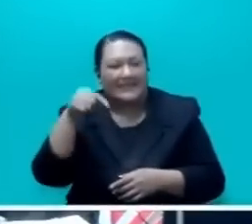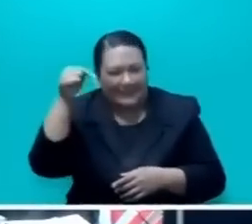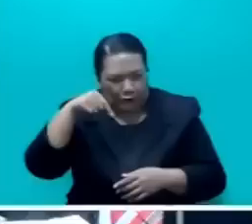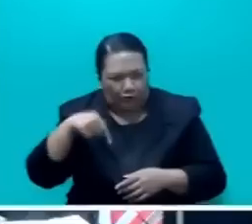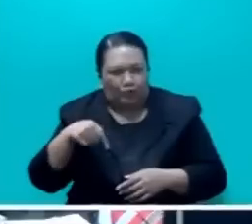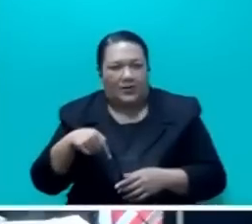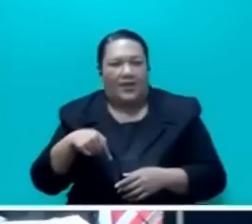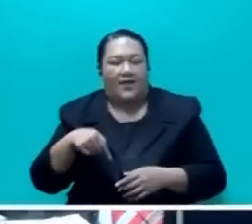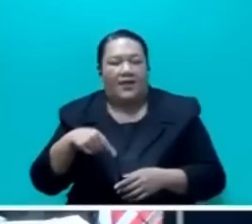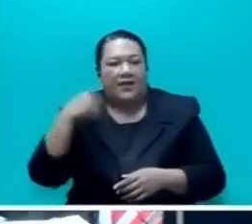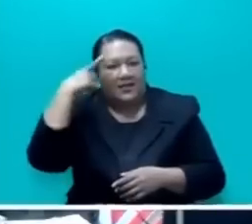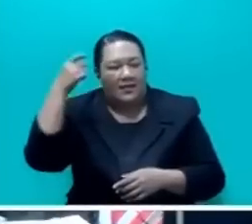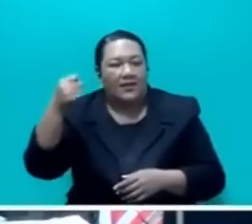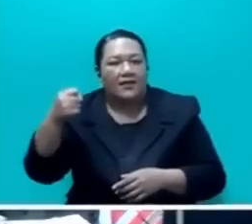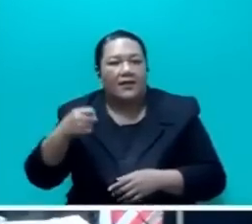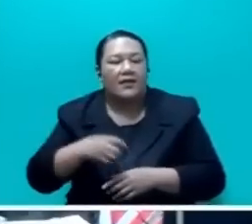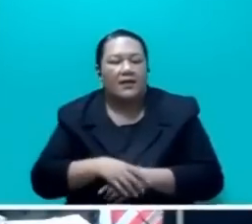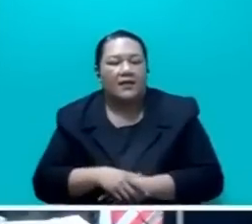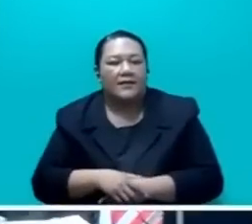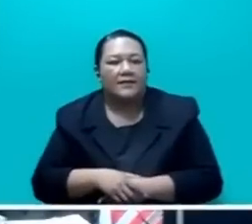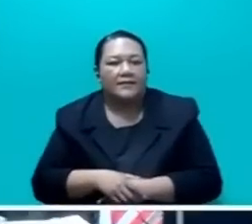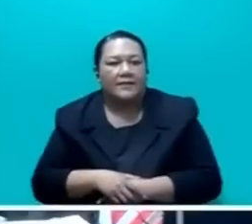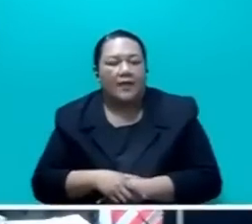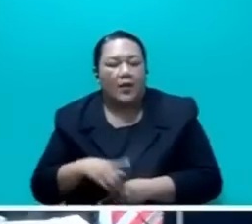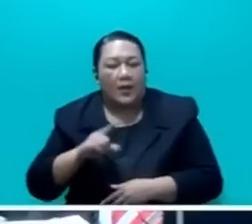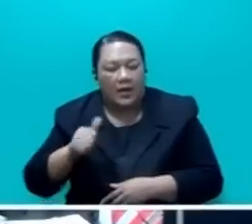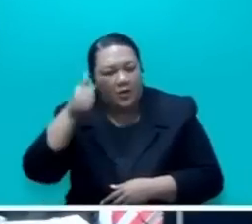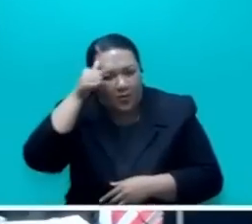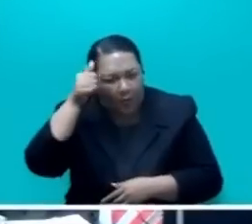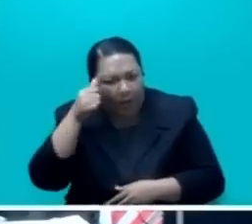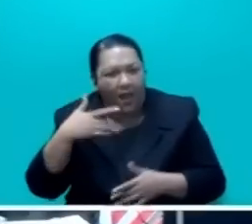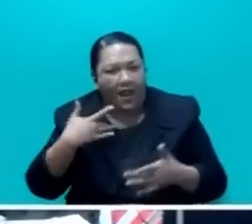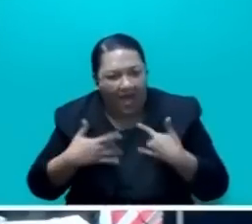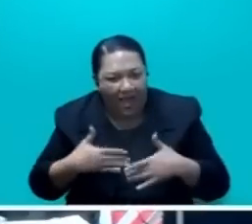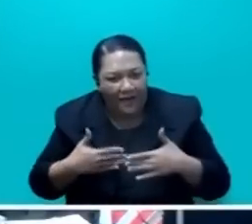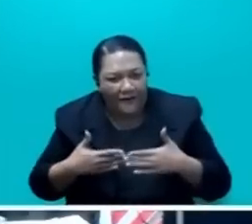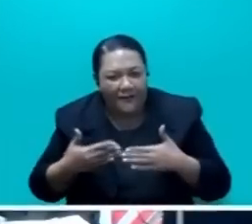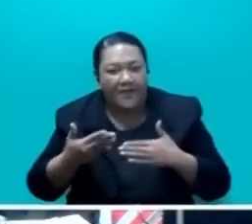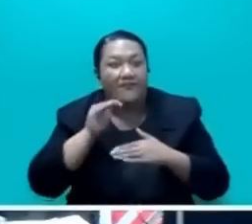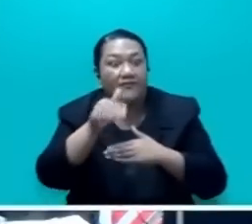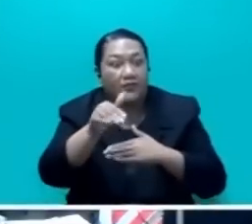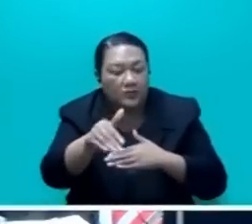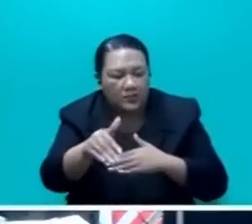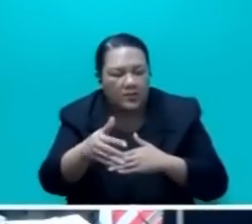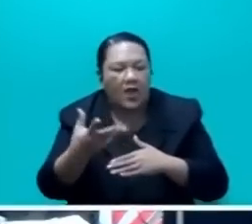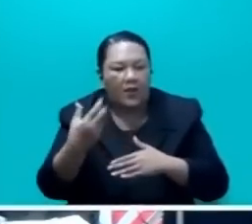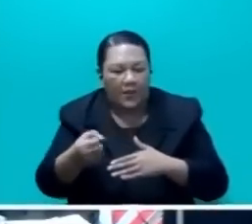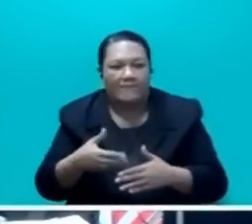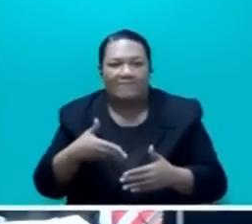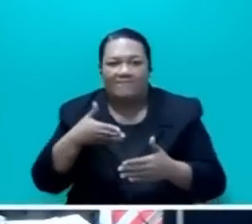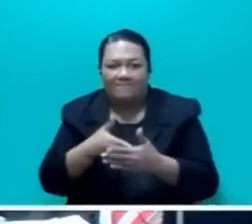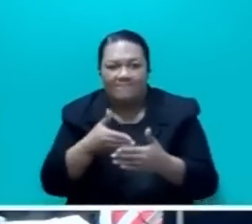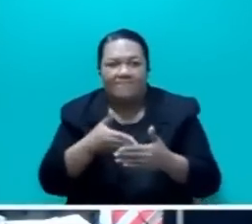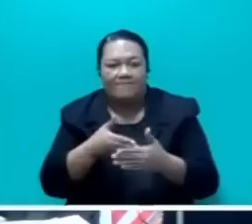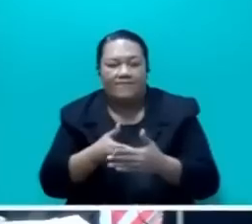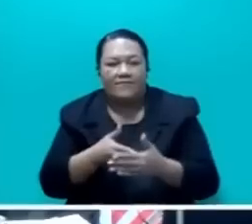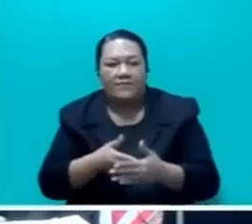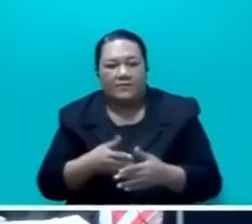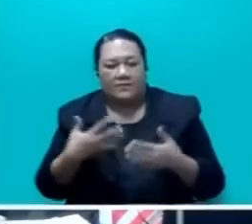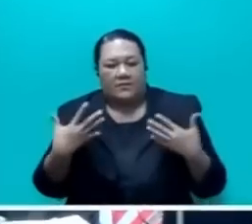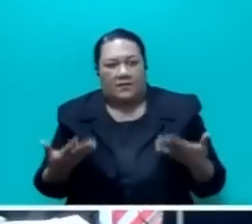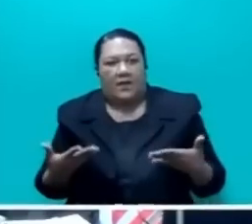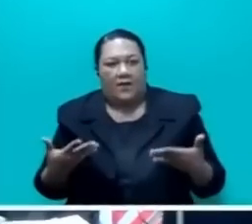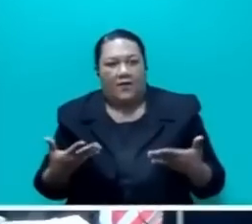the unfolding life and history," unquote. Similarly, Senator Robert Kennedy said, quote, "It is